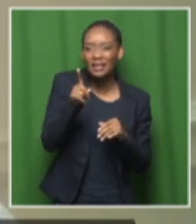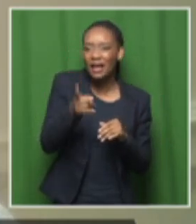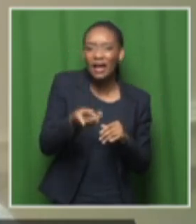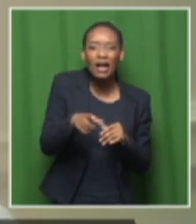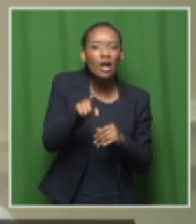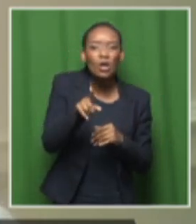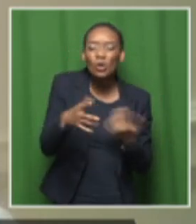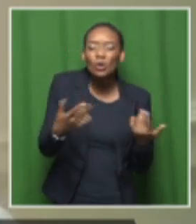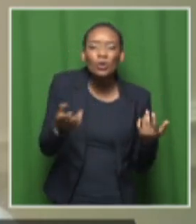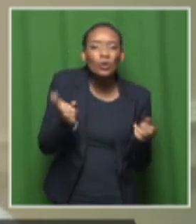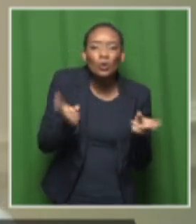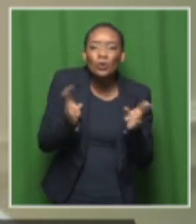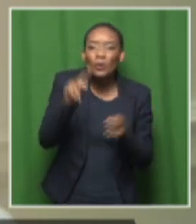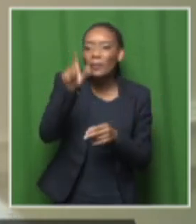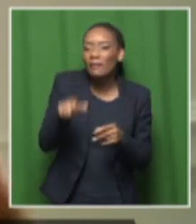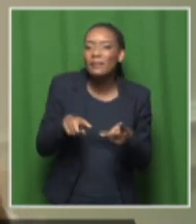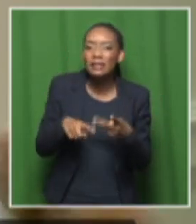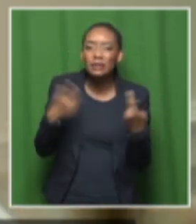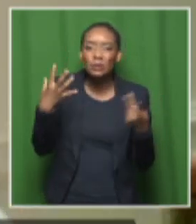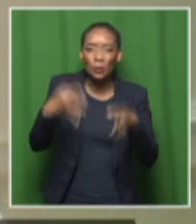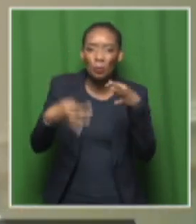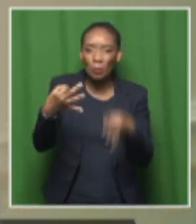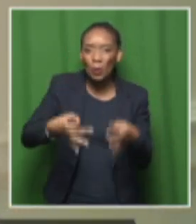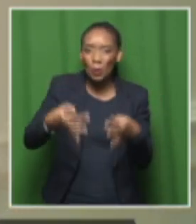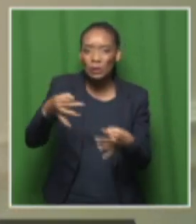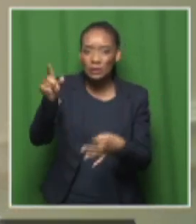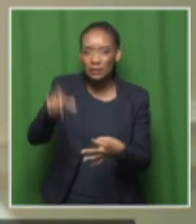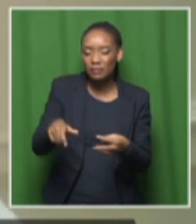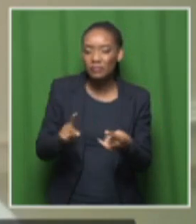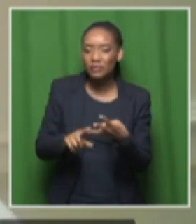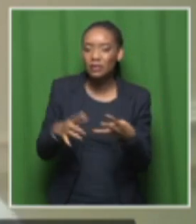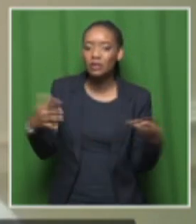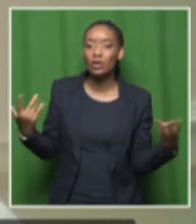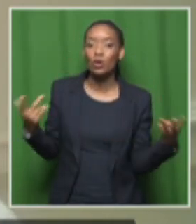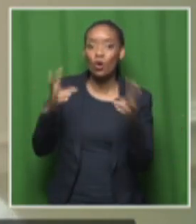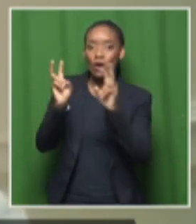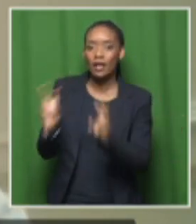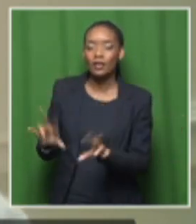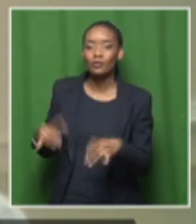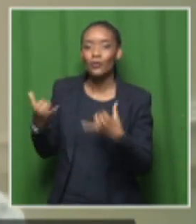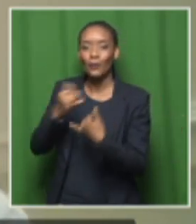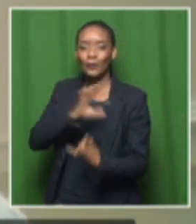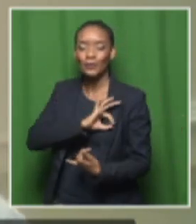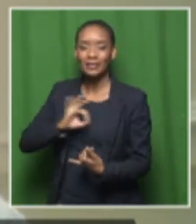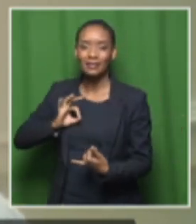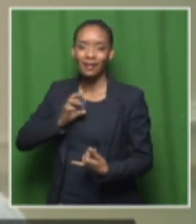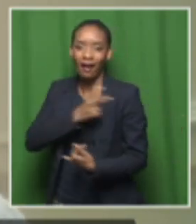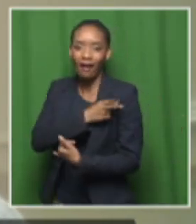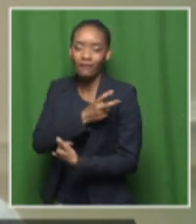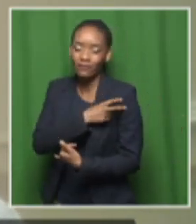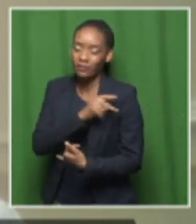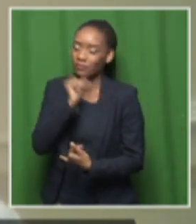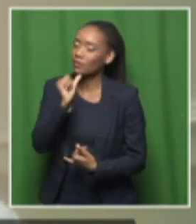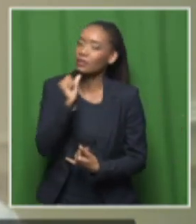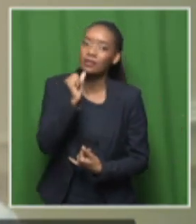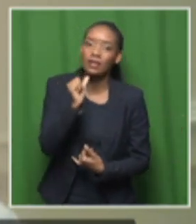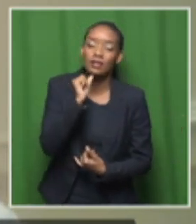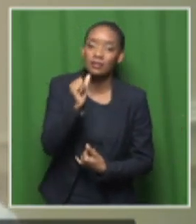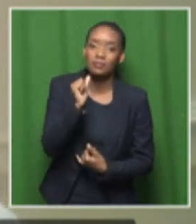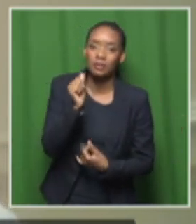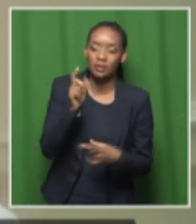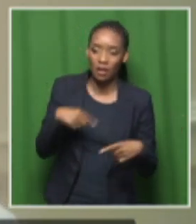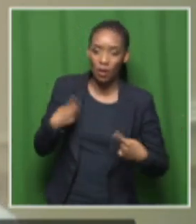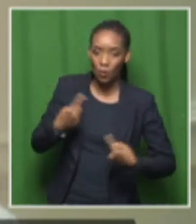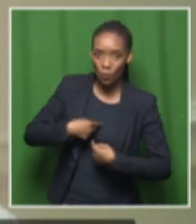an ordinary member of the society, or you are an official of Eskom or any other way. We will make sure that when there's